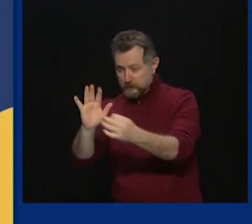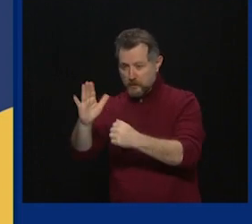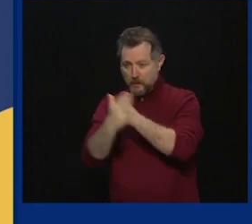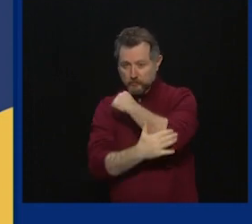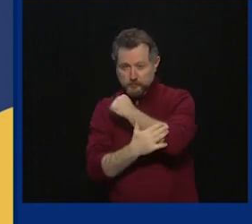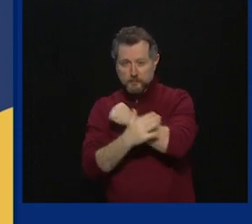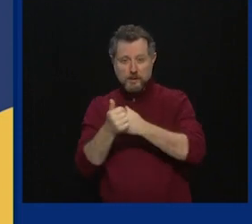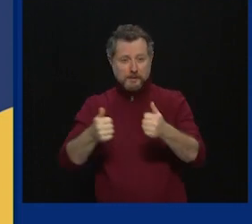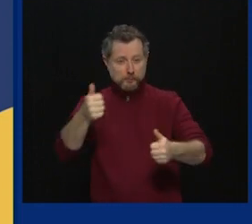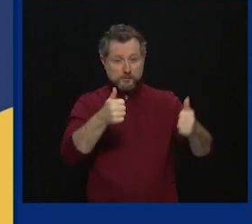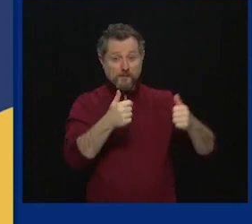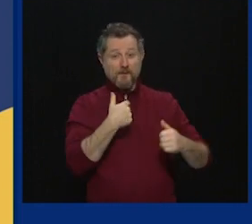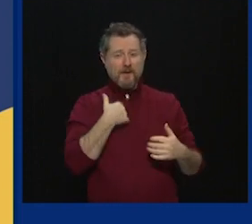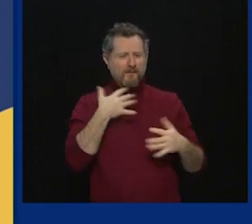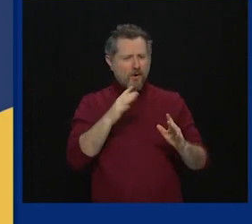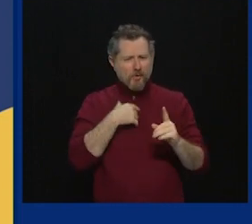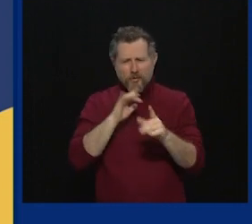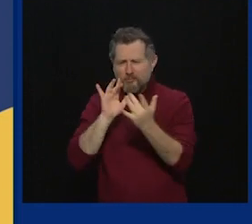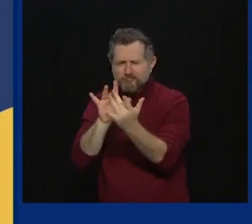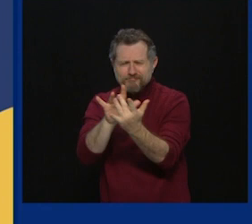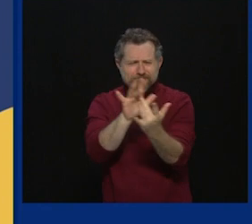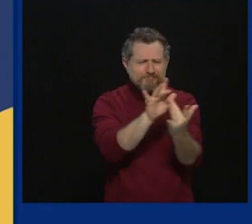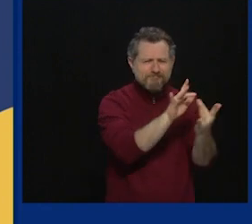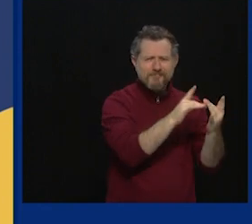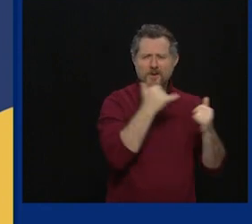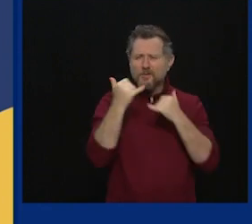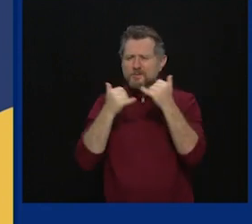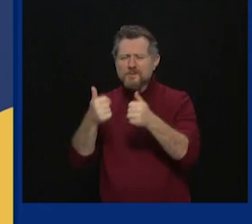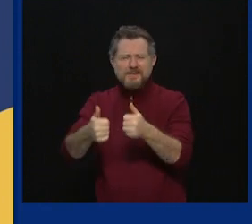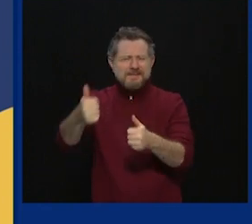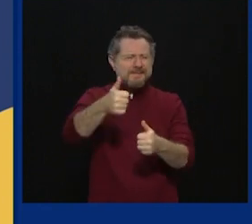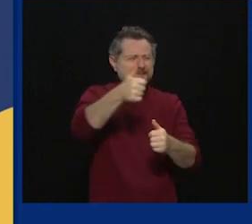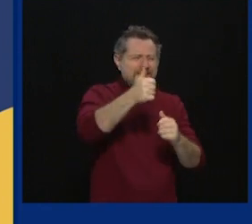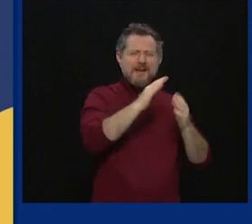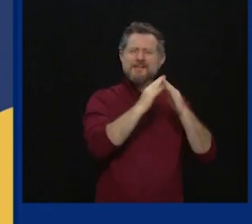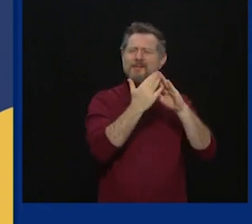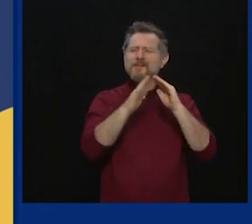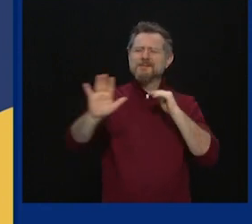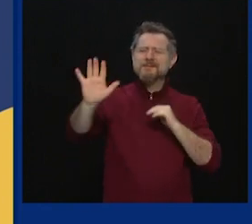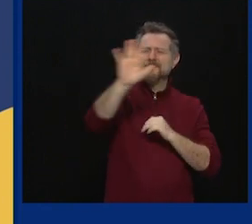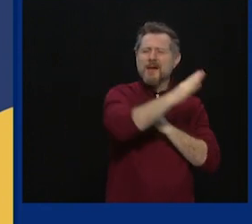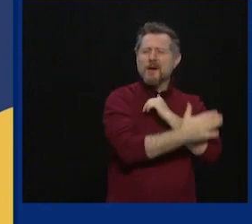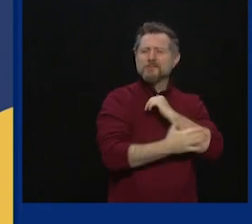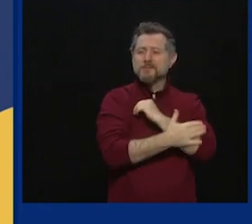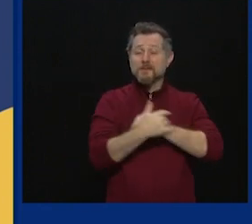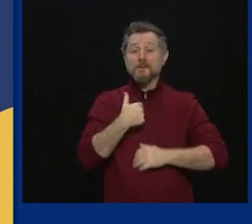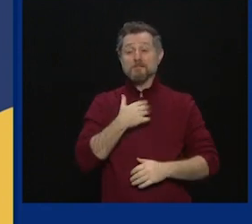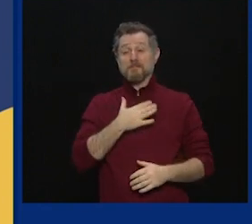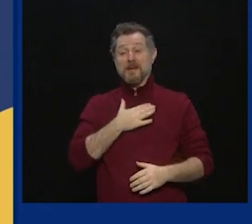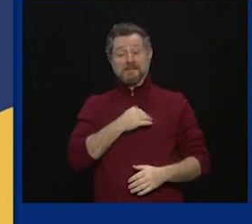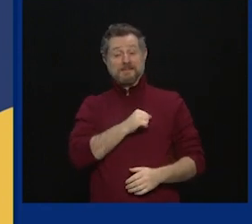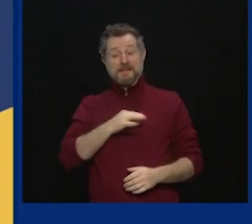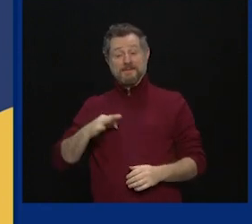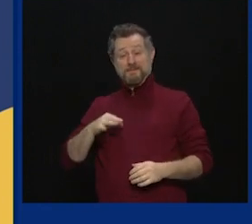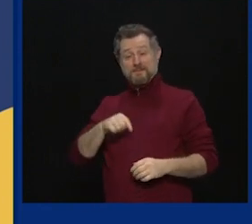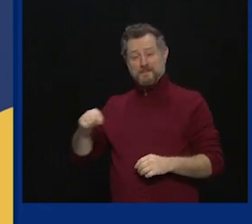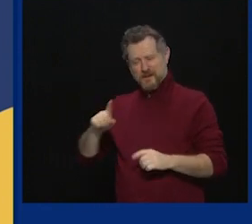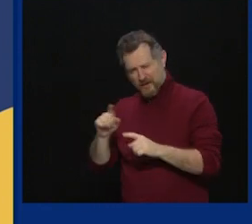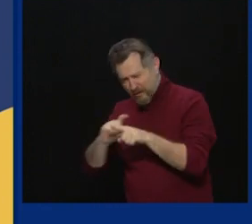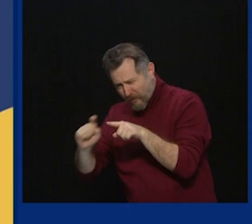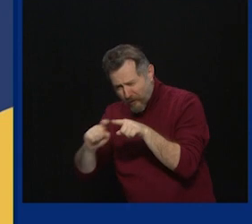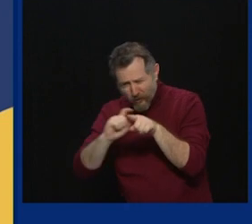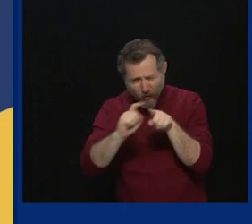individual county executives, as well as a call that my staff did, as well as calls to the